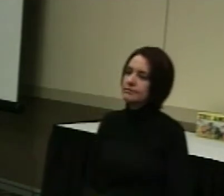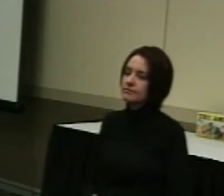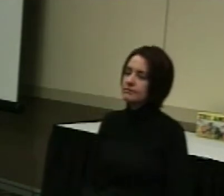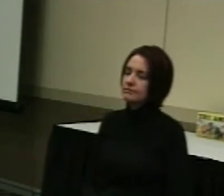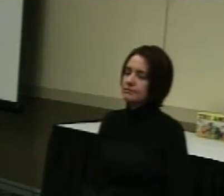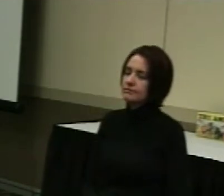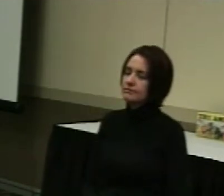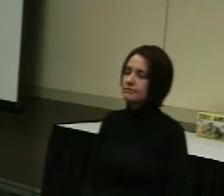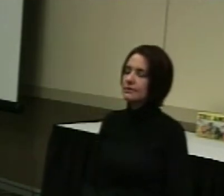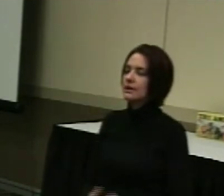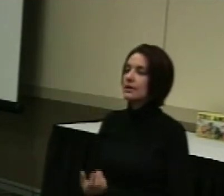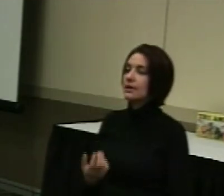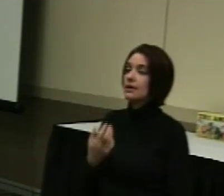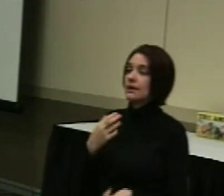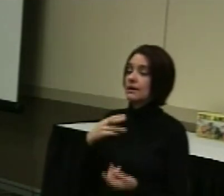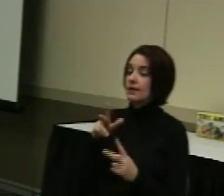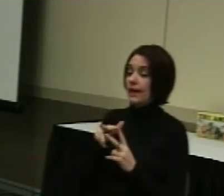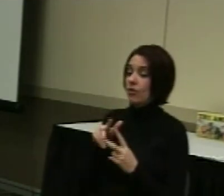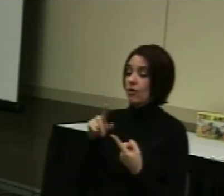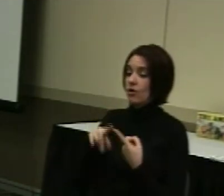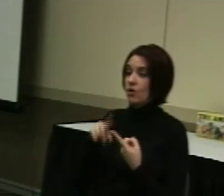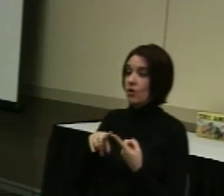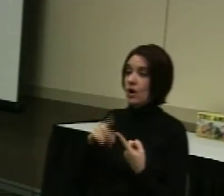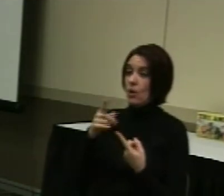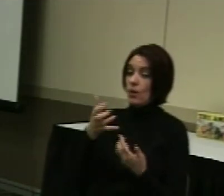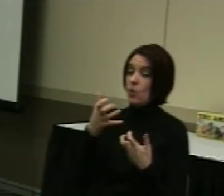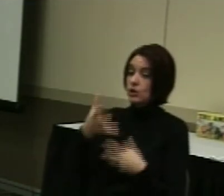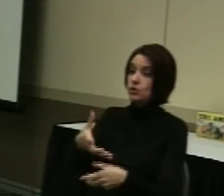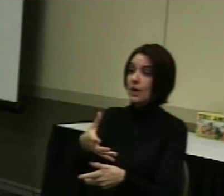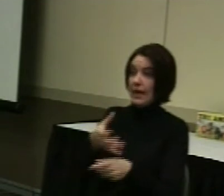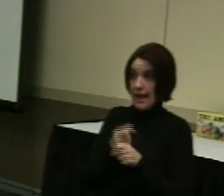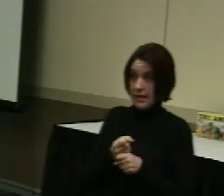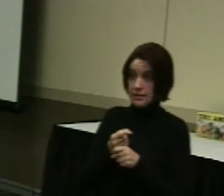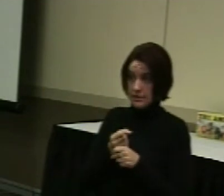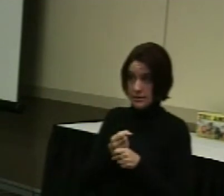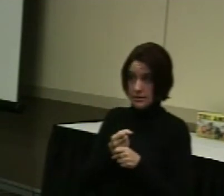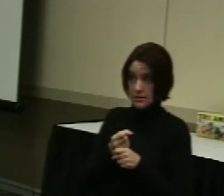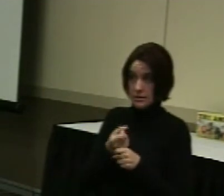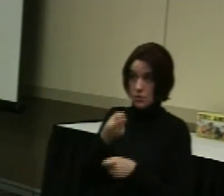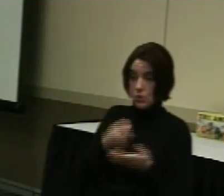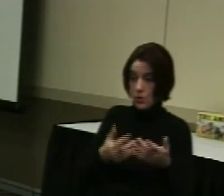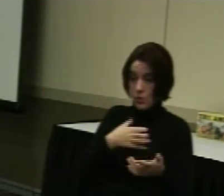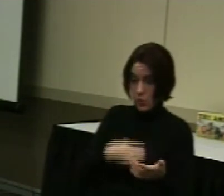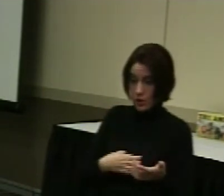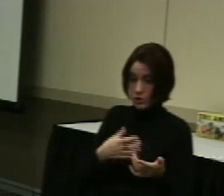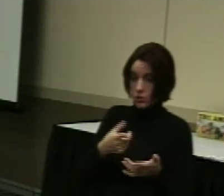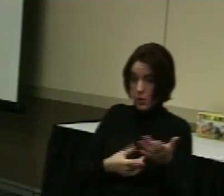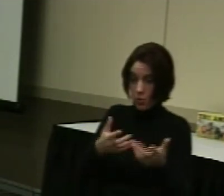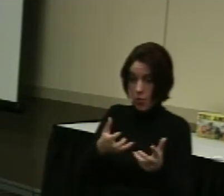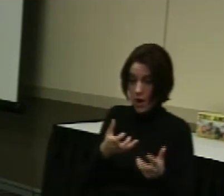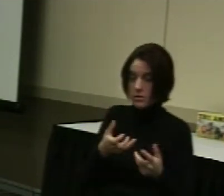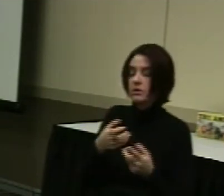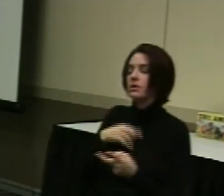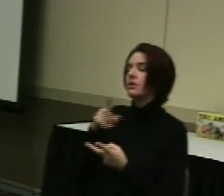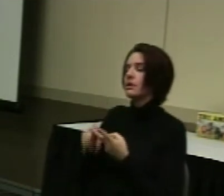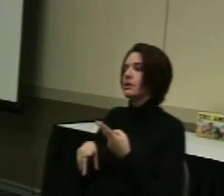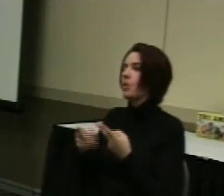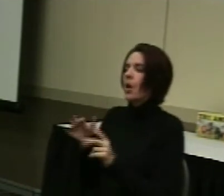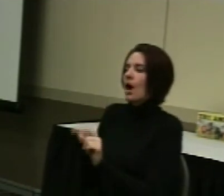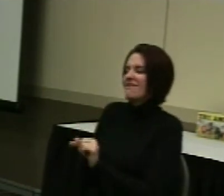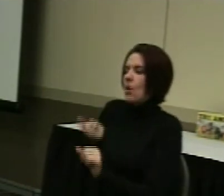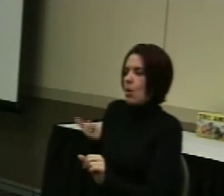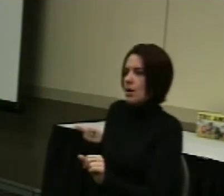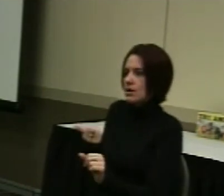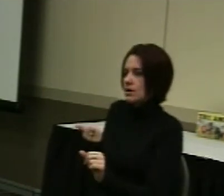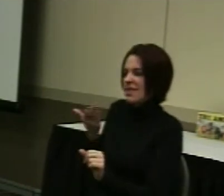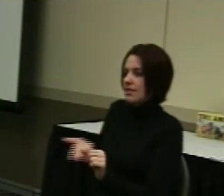Okay? We either want to get the things we wish for, or we want to avoid the things we don't